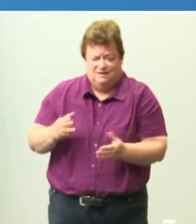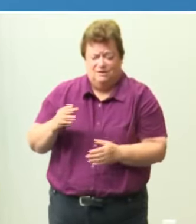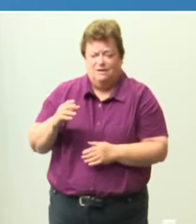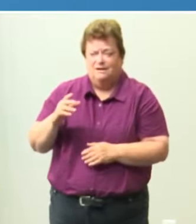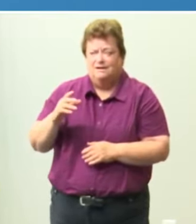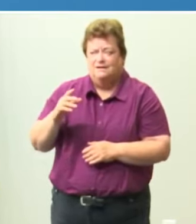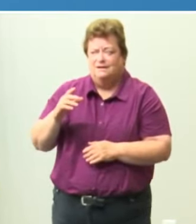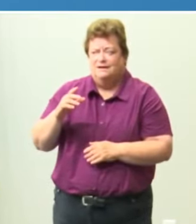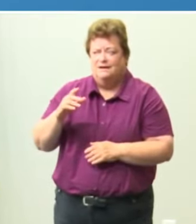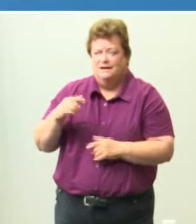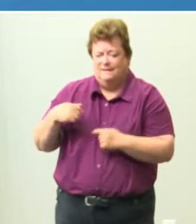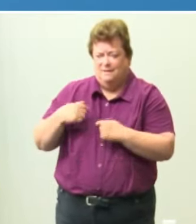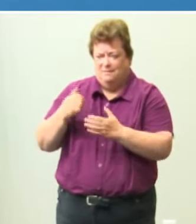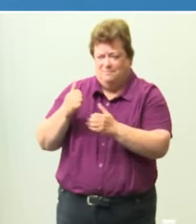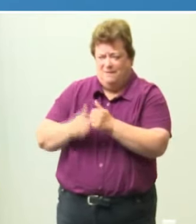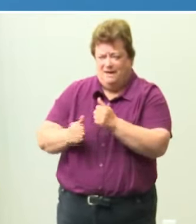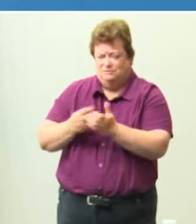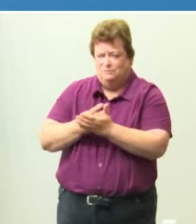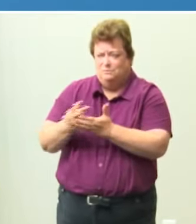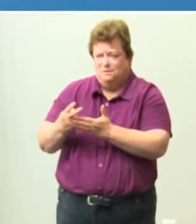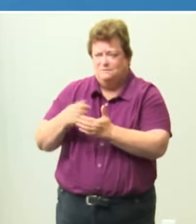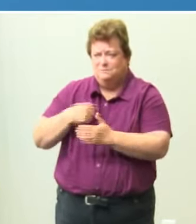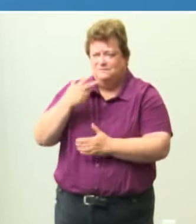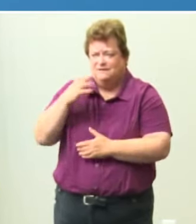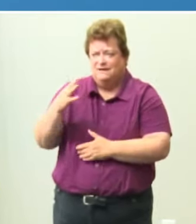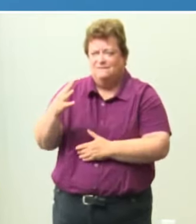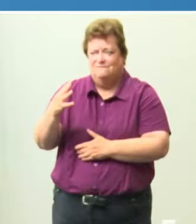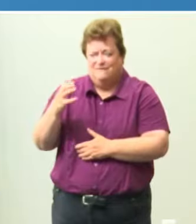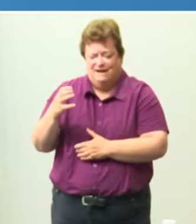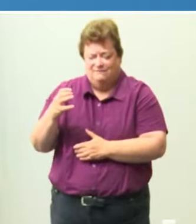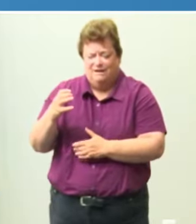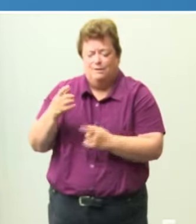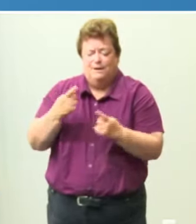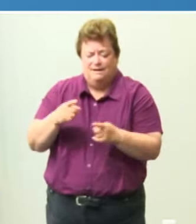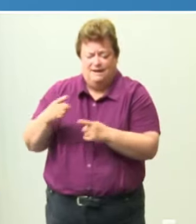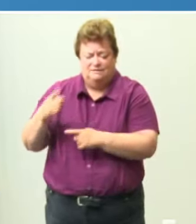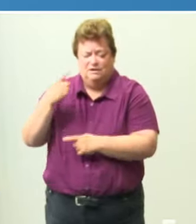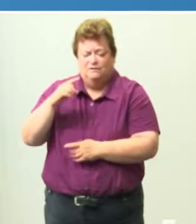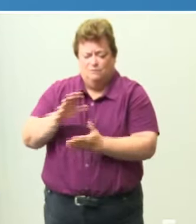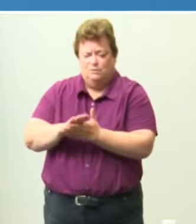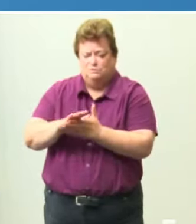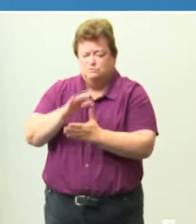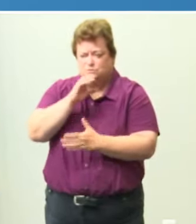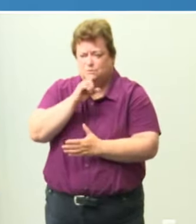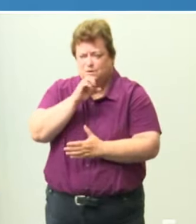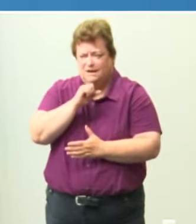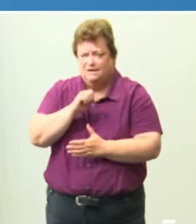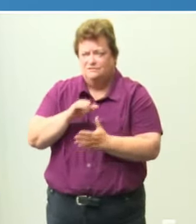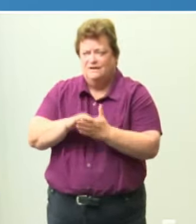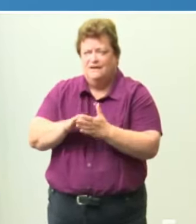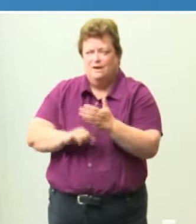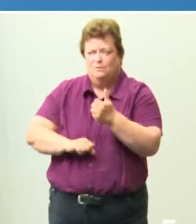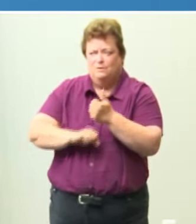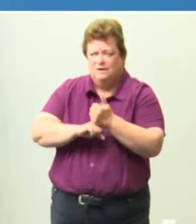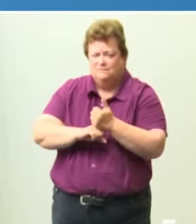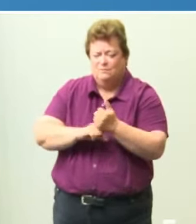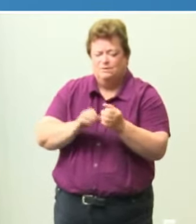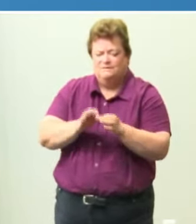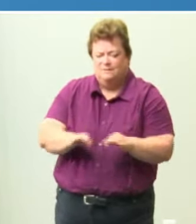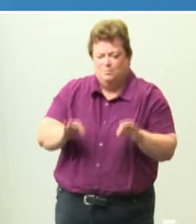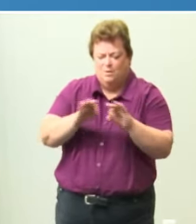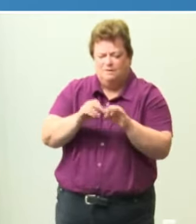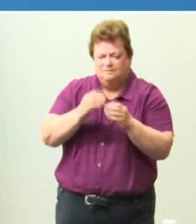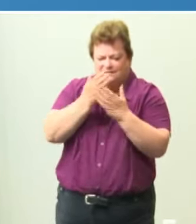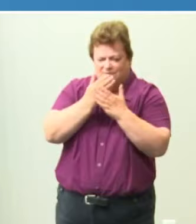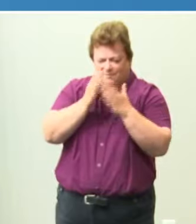2 weeks, there have been close to 500 cases in school-aged children. This reinforces the importance of masking both